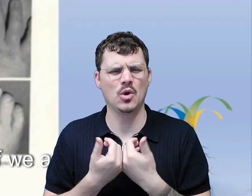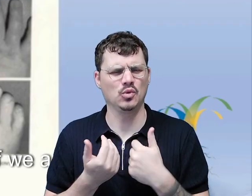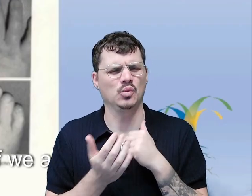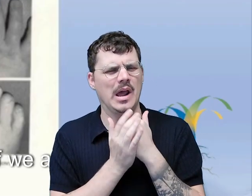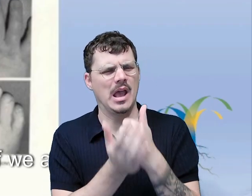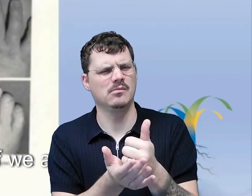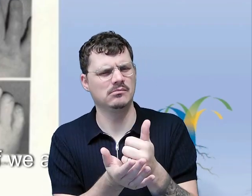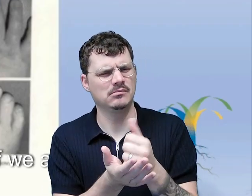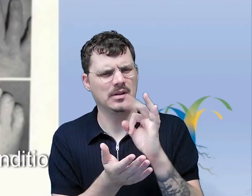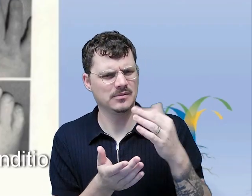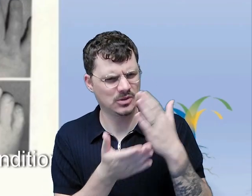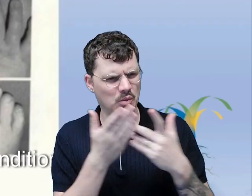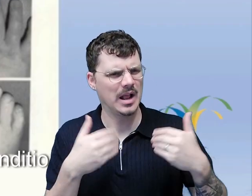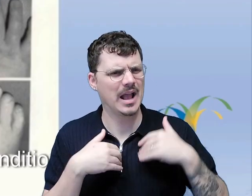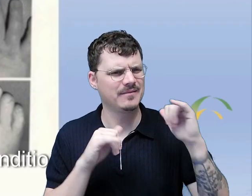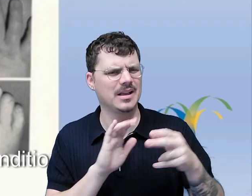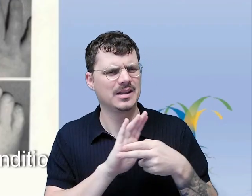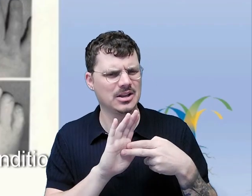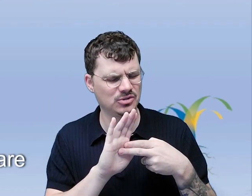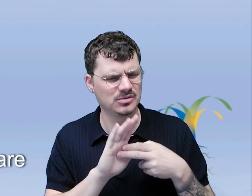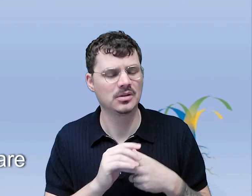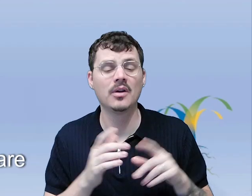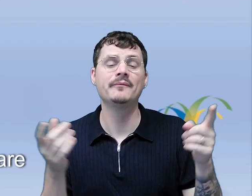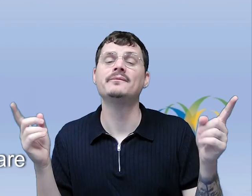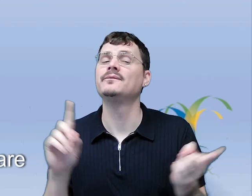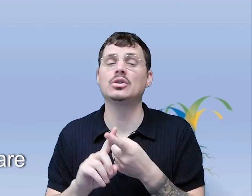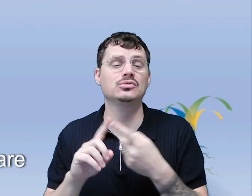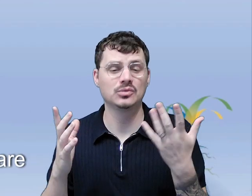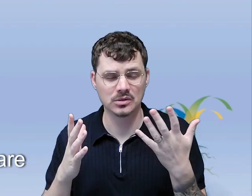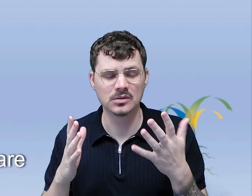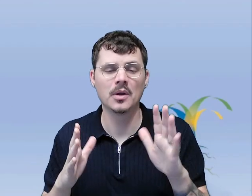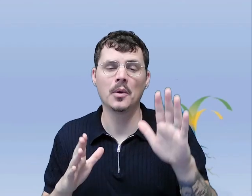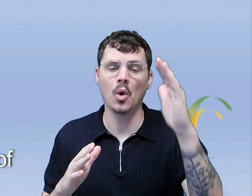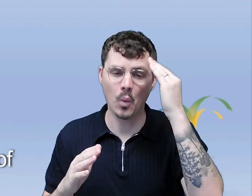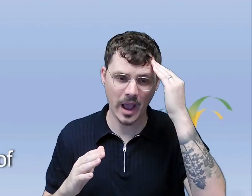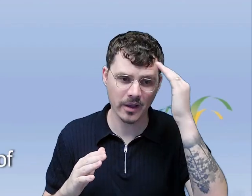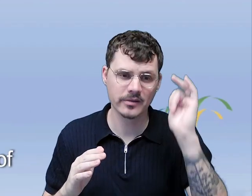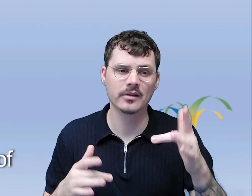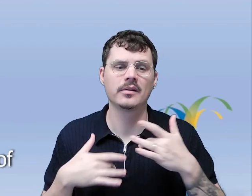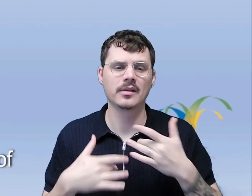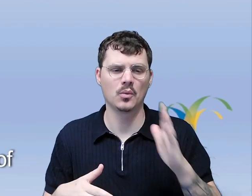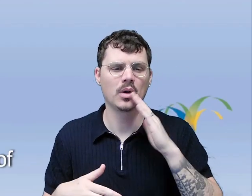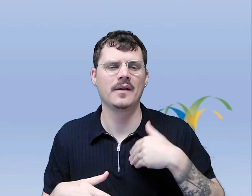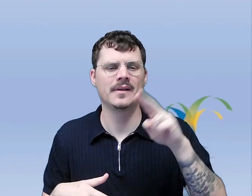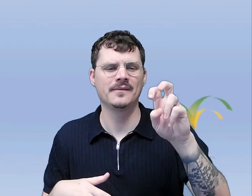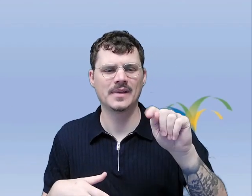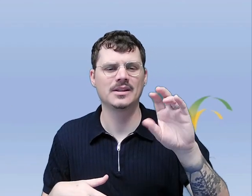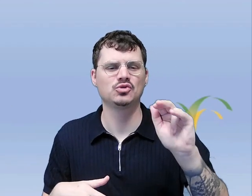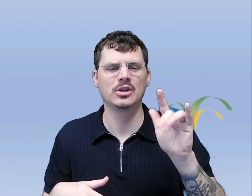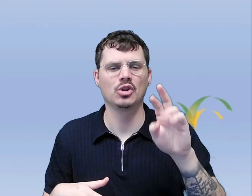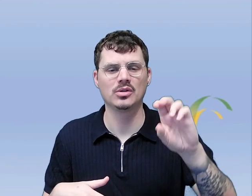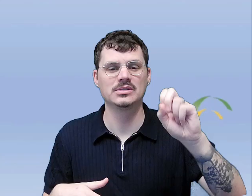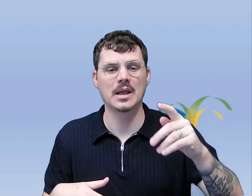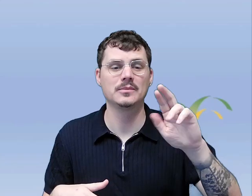some ways to help if we are working with somebody with this condition? Well, the first thing is to be aware that there's a high likelihood of